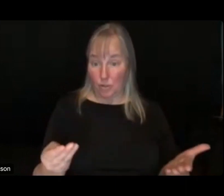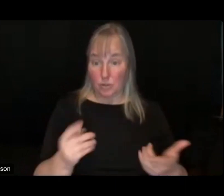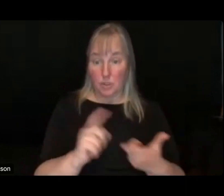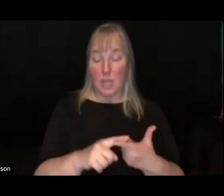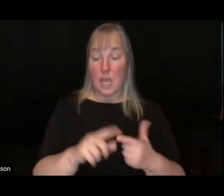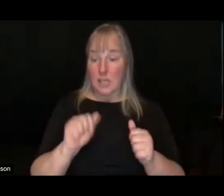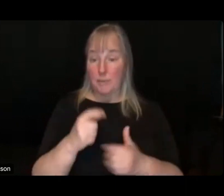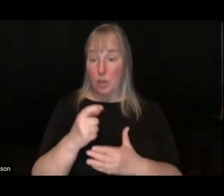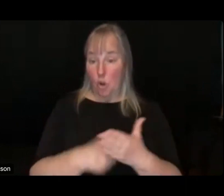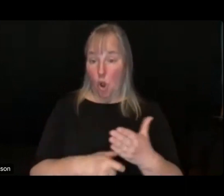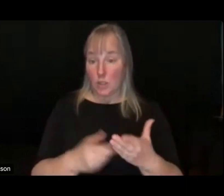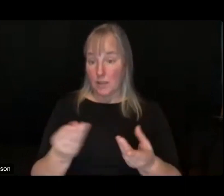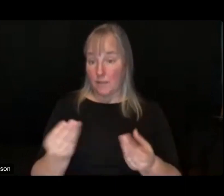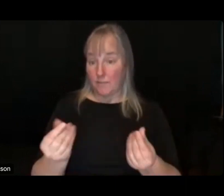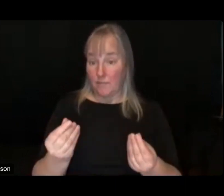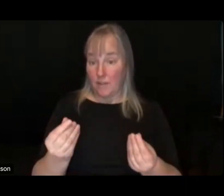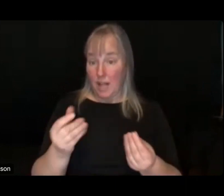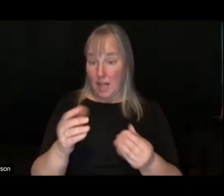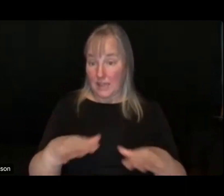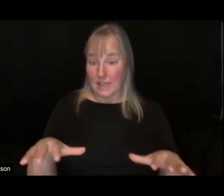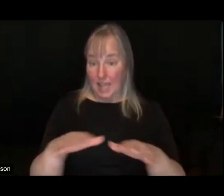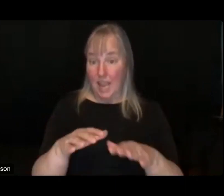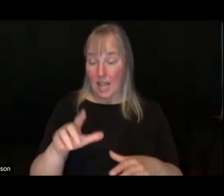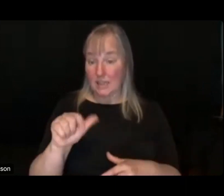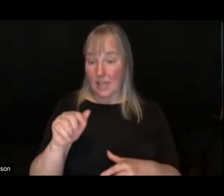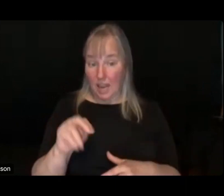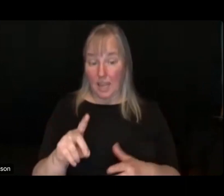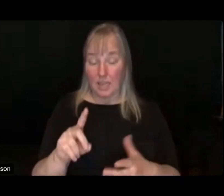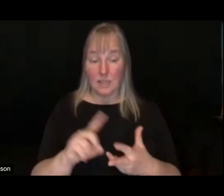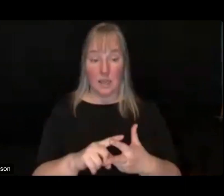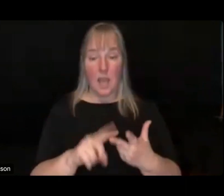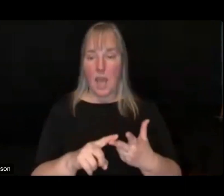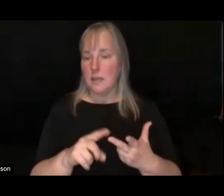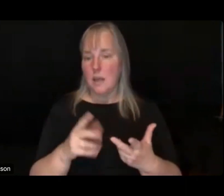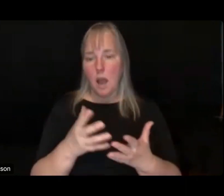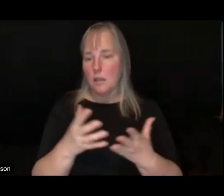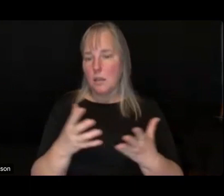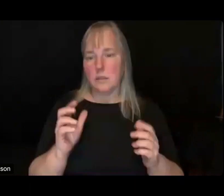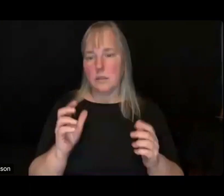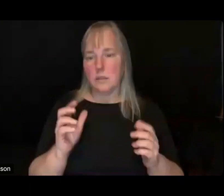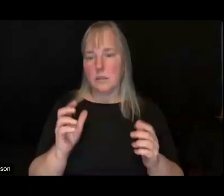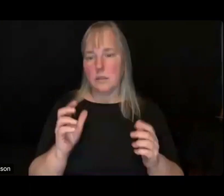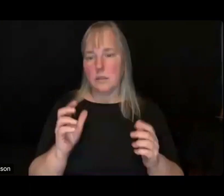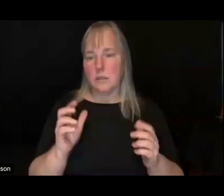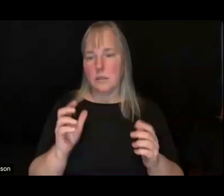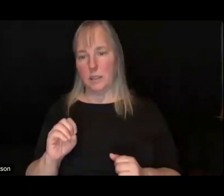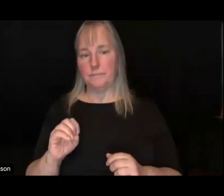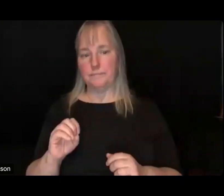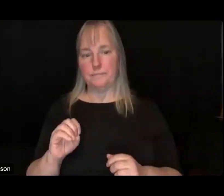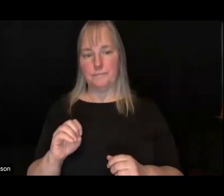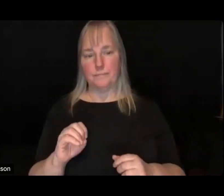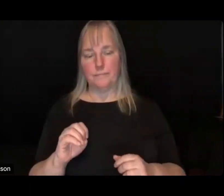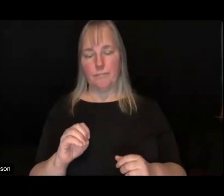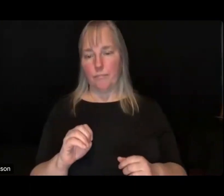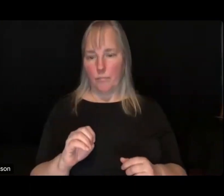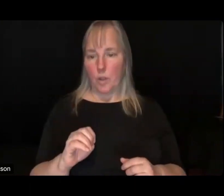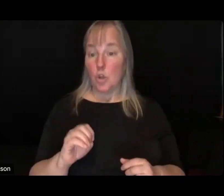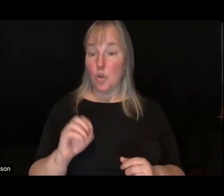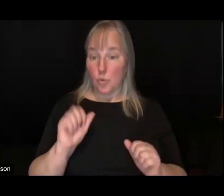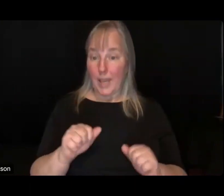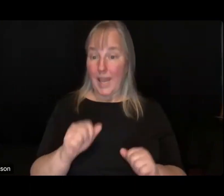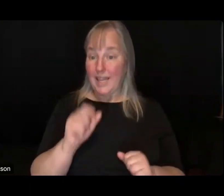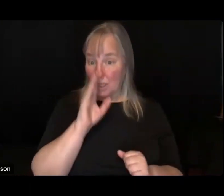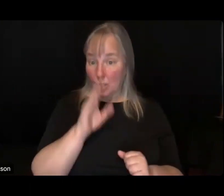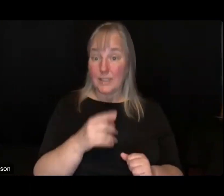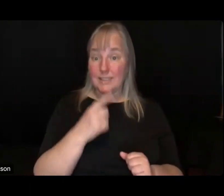cost, per bit cost, and also and a lot of it can just be just you can literally say, hey, because of the shortage